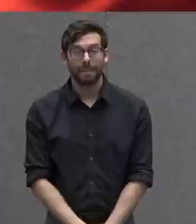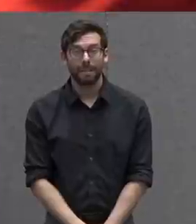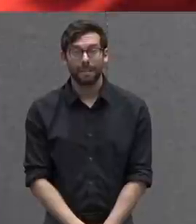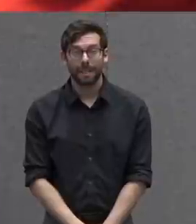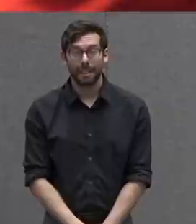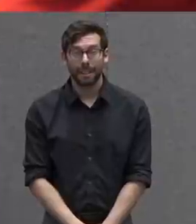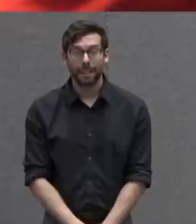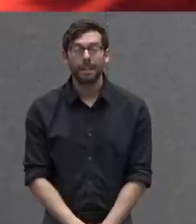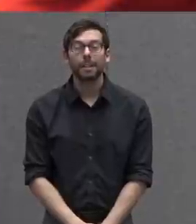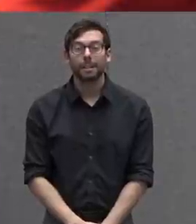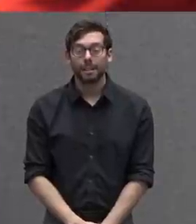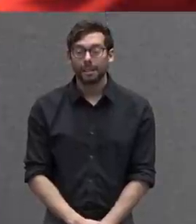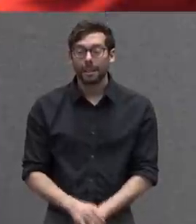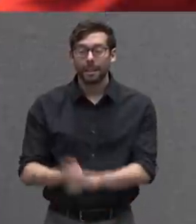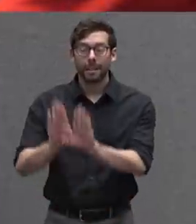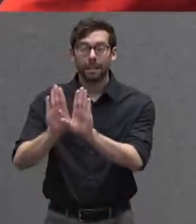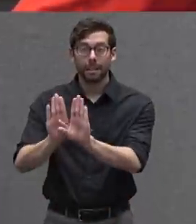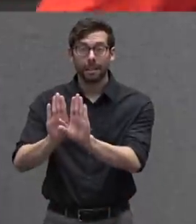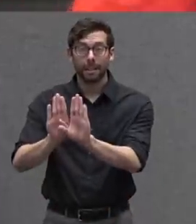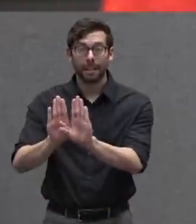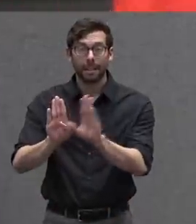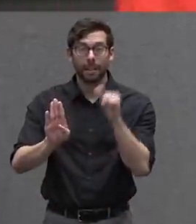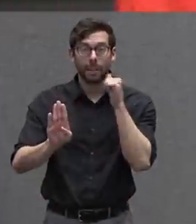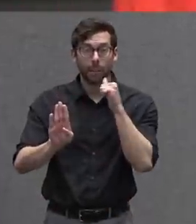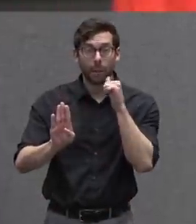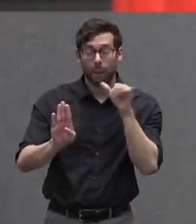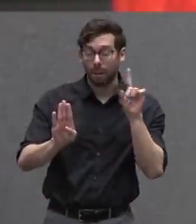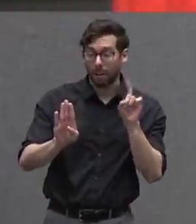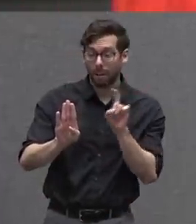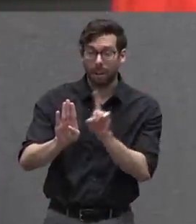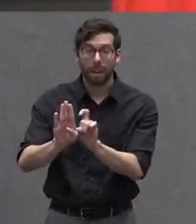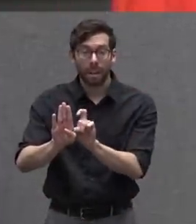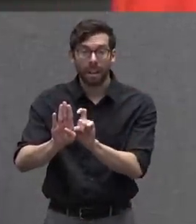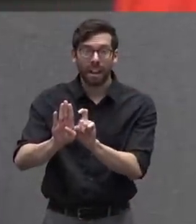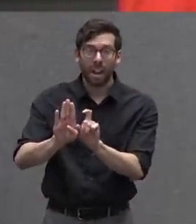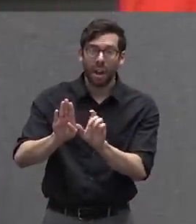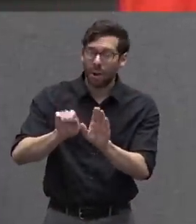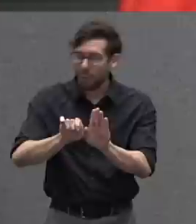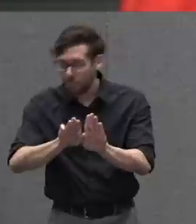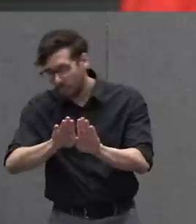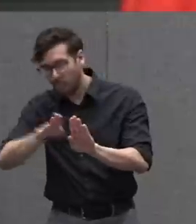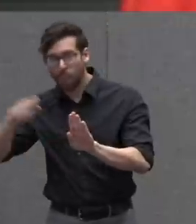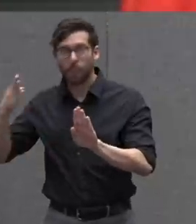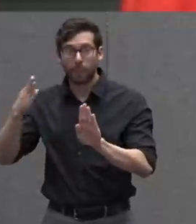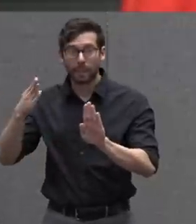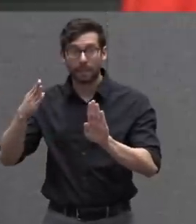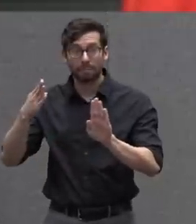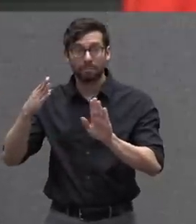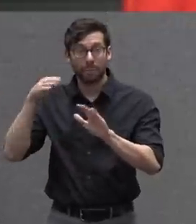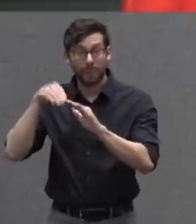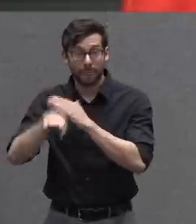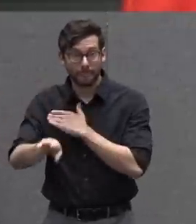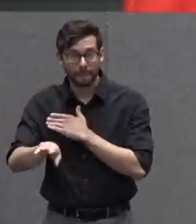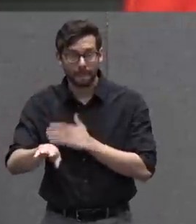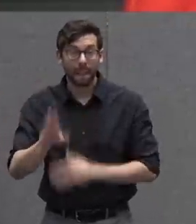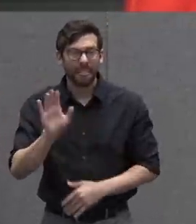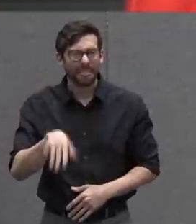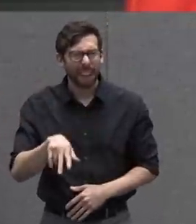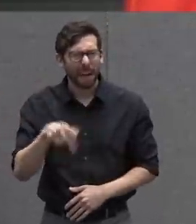She opens the door and climbs through. Do you think the purple door will take her